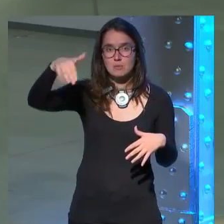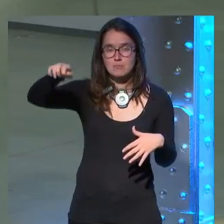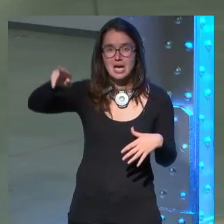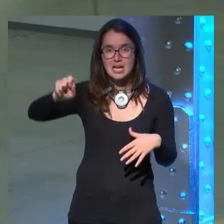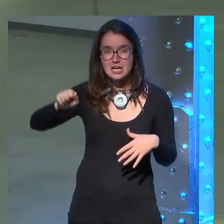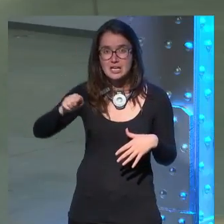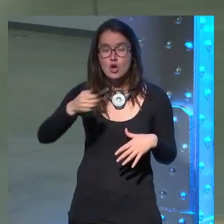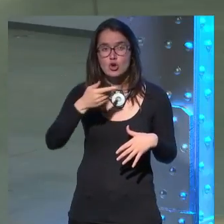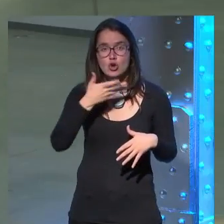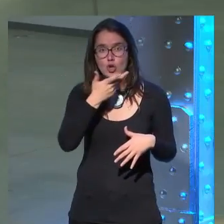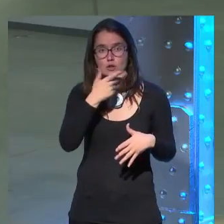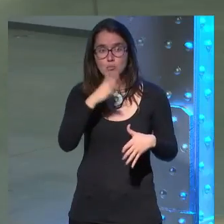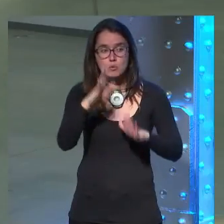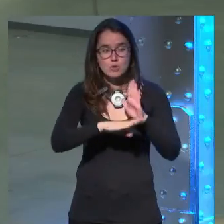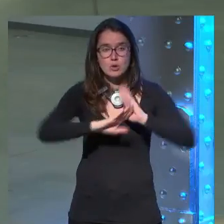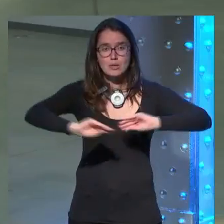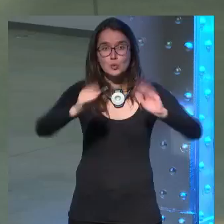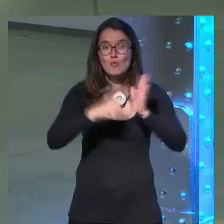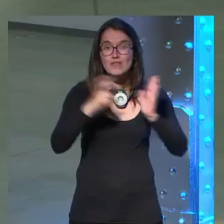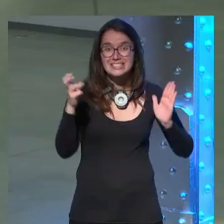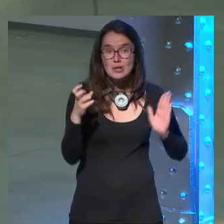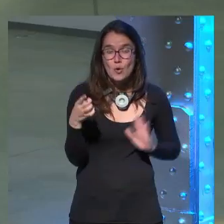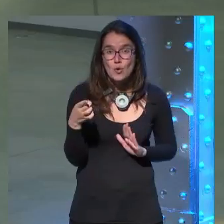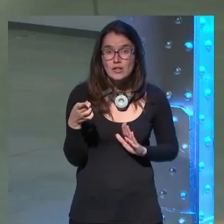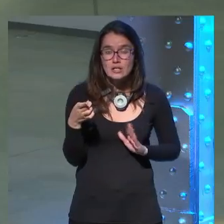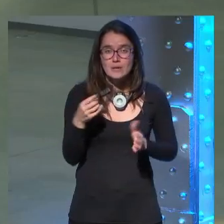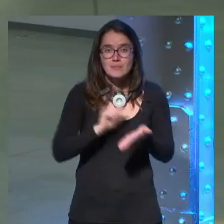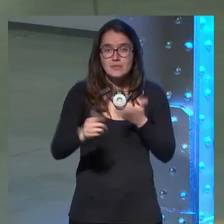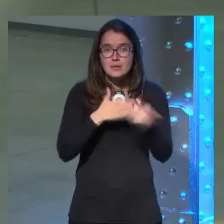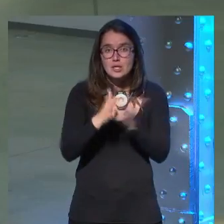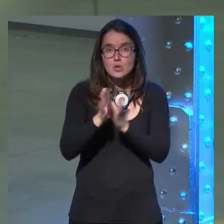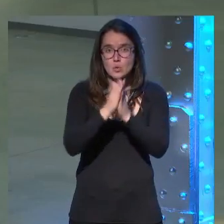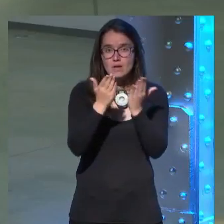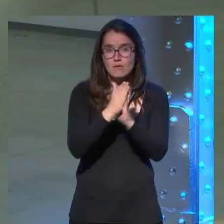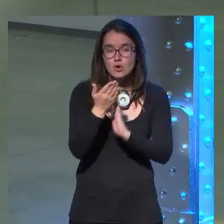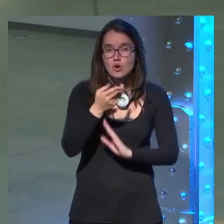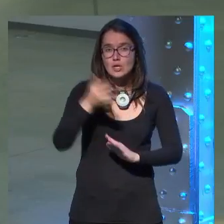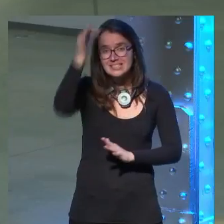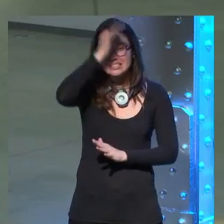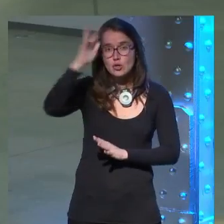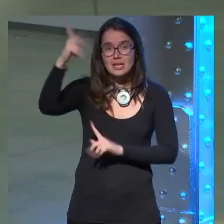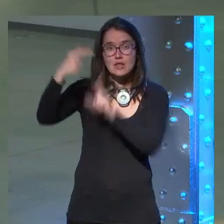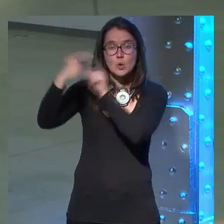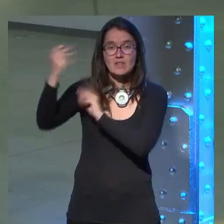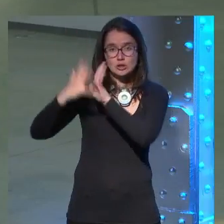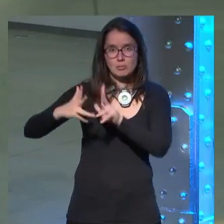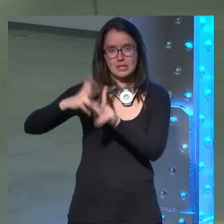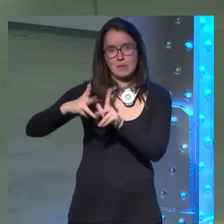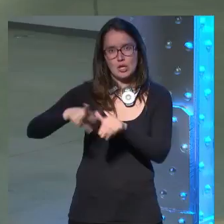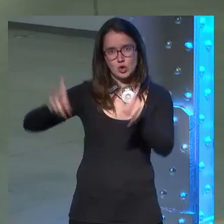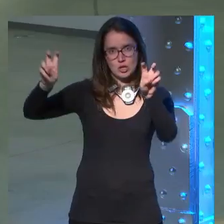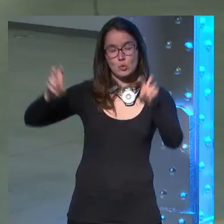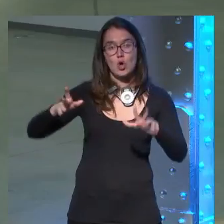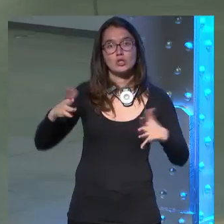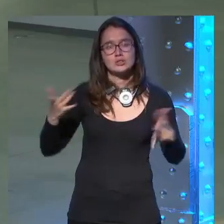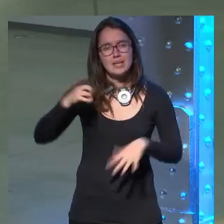Tegmark is also a believer. He's a physicist, wrote a book called The Mathematical Universe Theory, I think. He's also a believer in